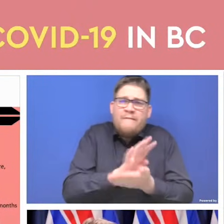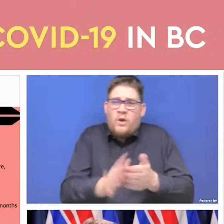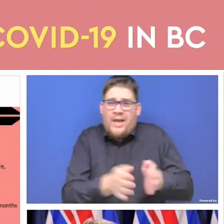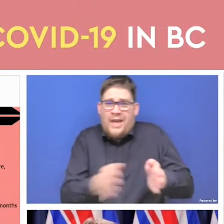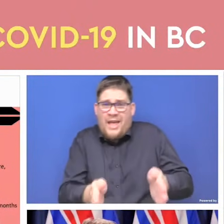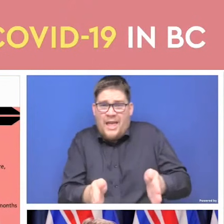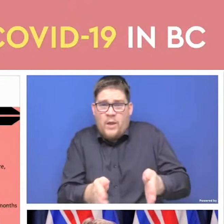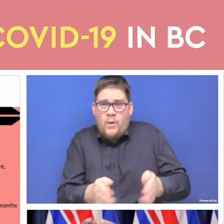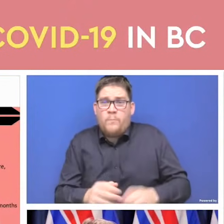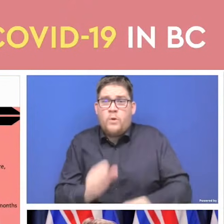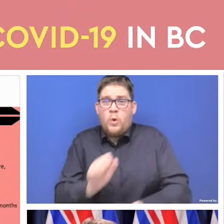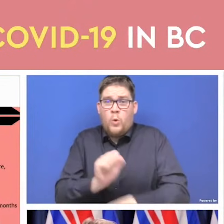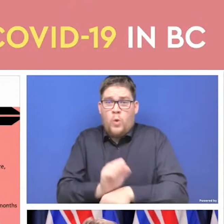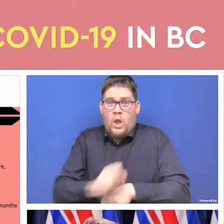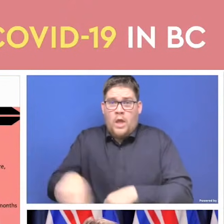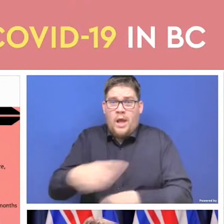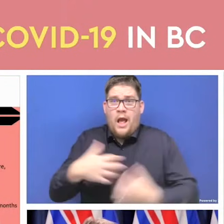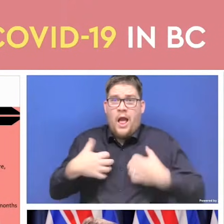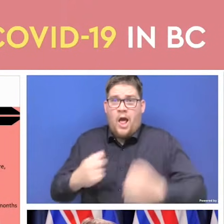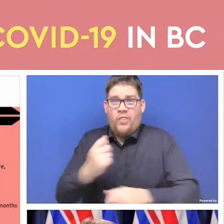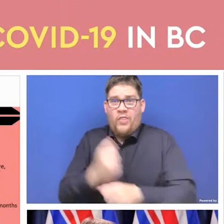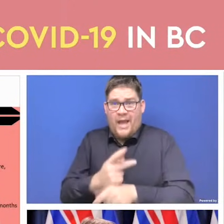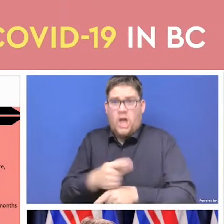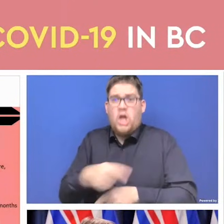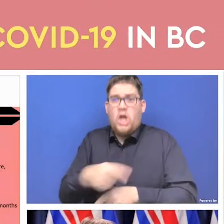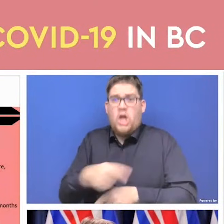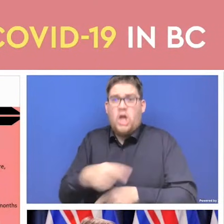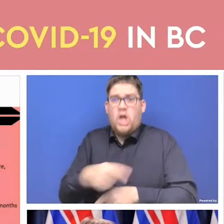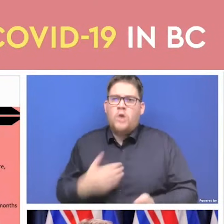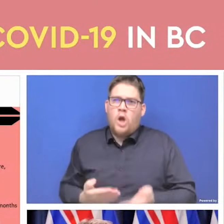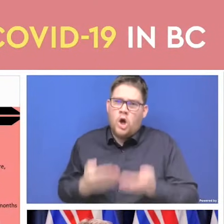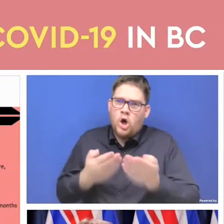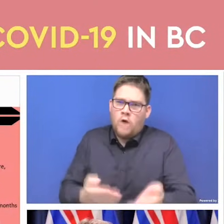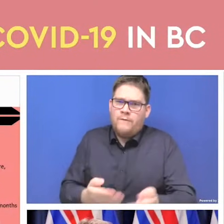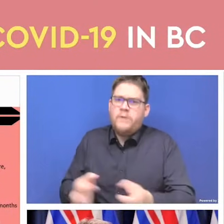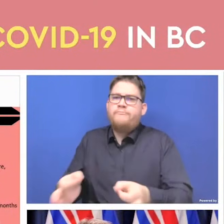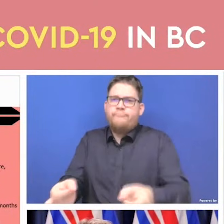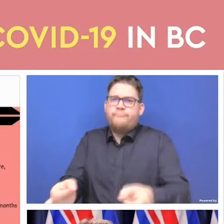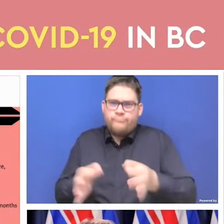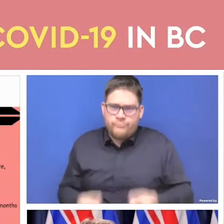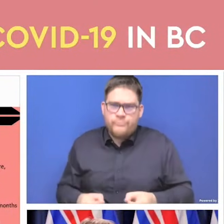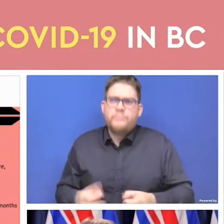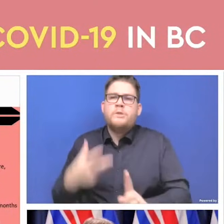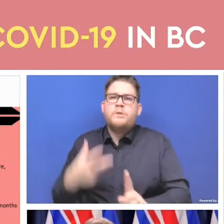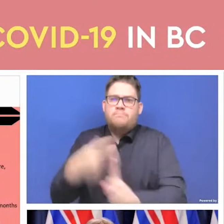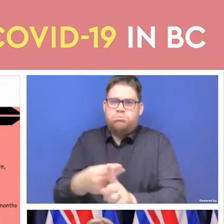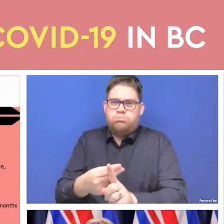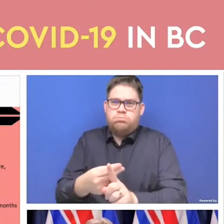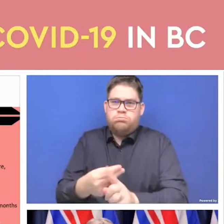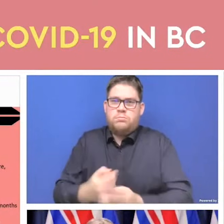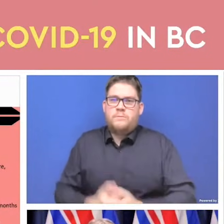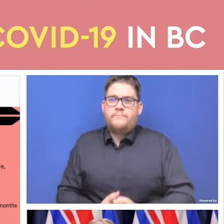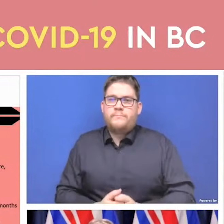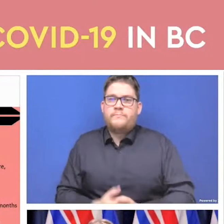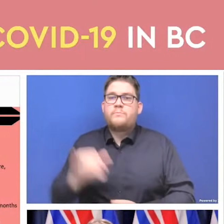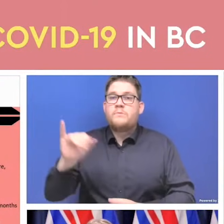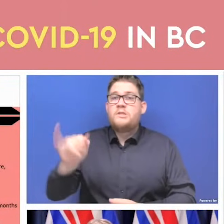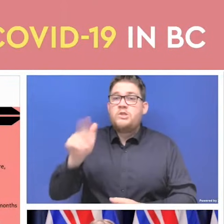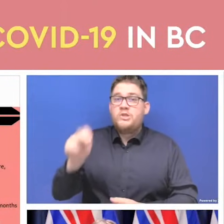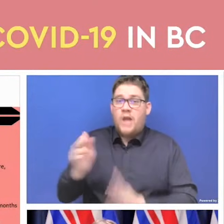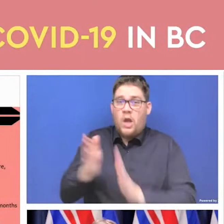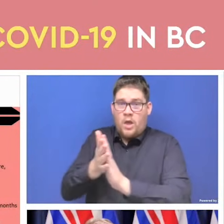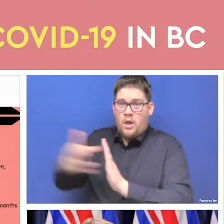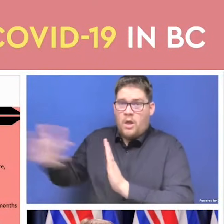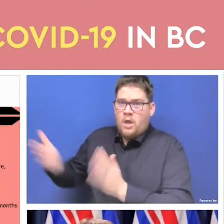dose 1. And we'd like to get them protected as quickly as possible and then move on in January to the rest of the healthcare